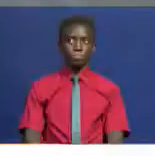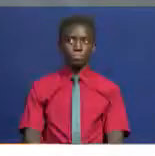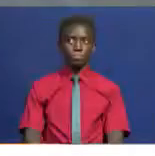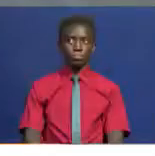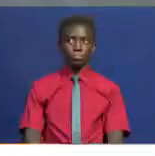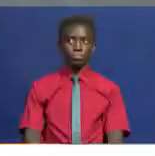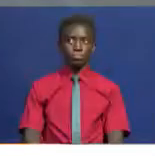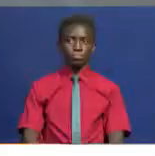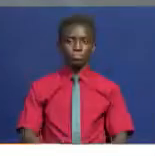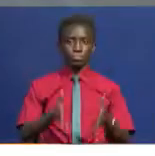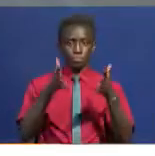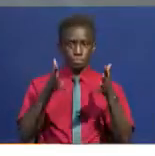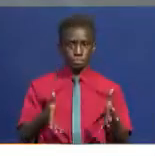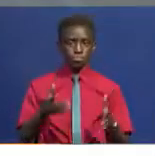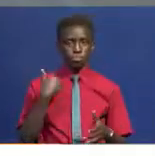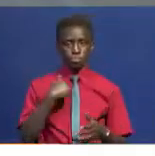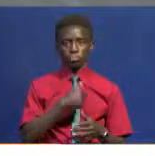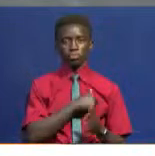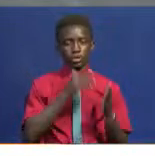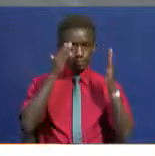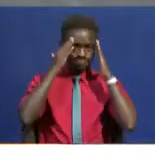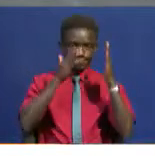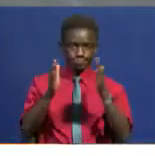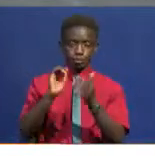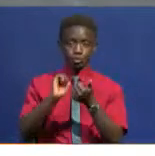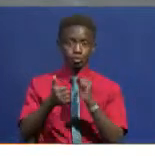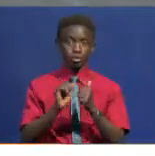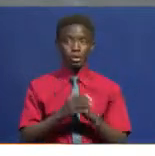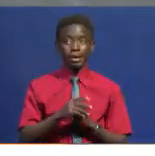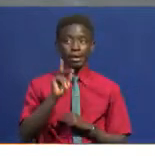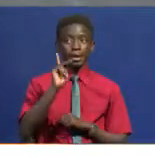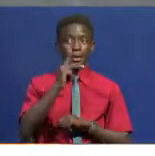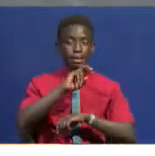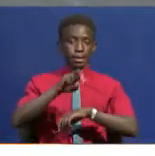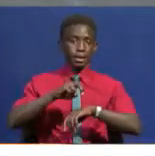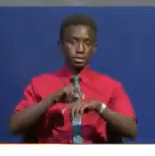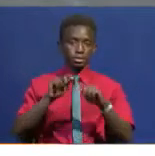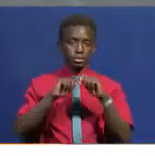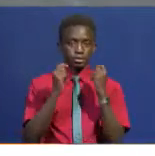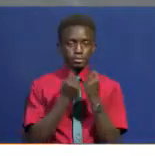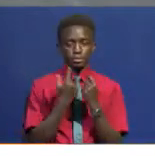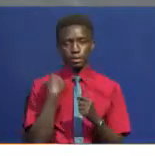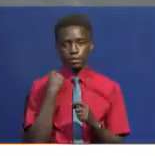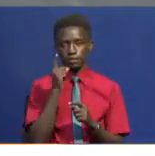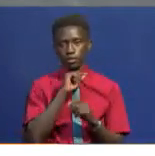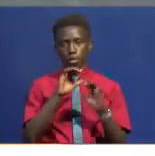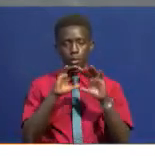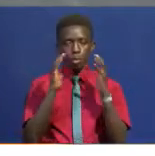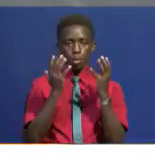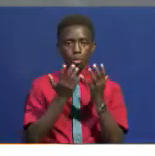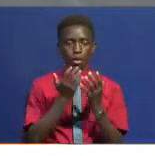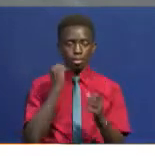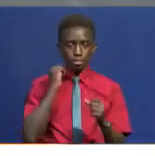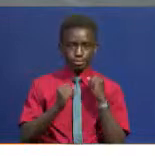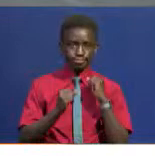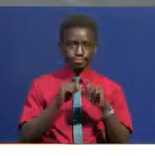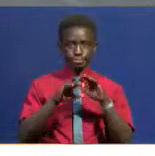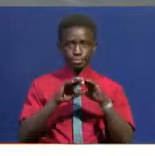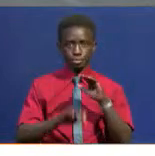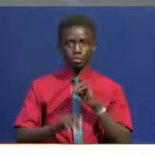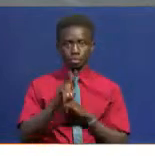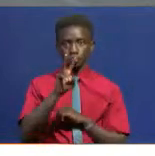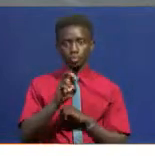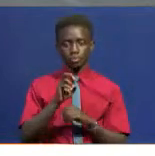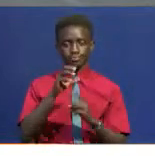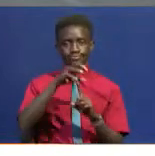And now finally, let's get sporty. The Kenya national team from the just concluded World Athletics Under 20 Championship arrived